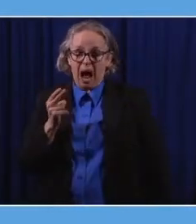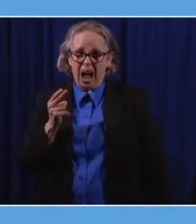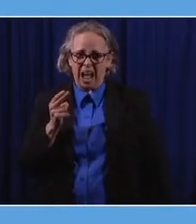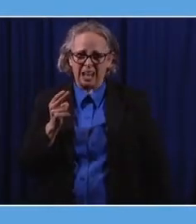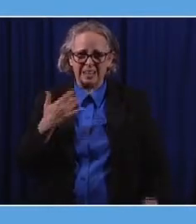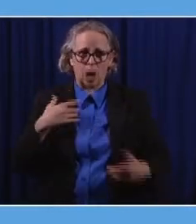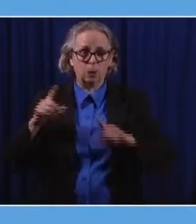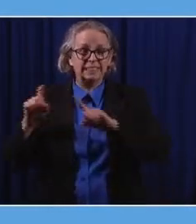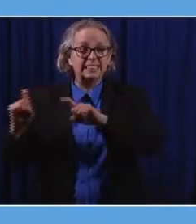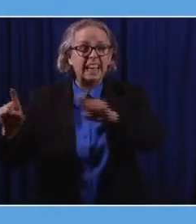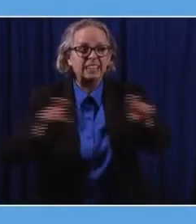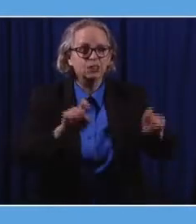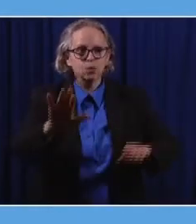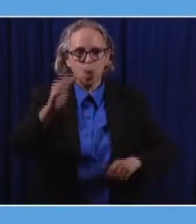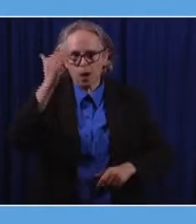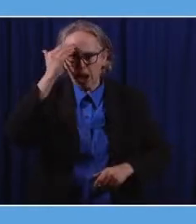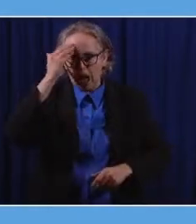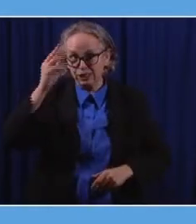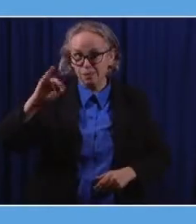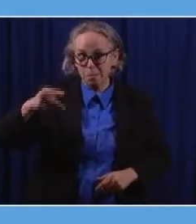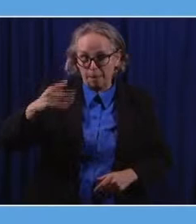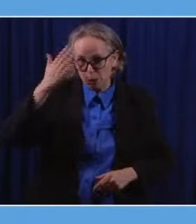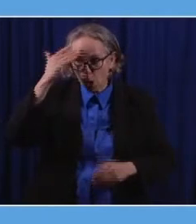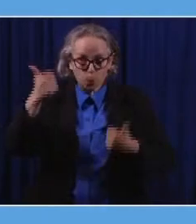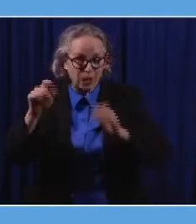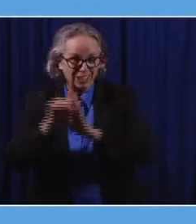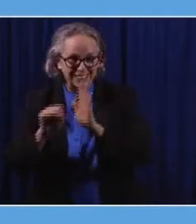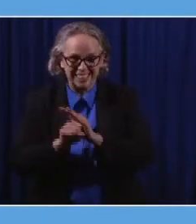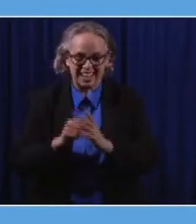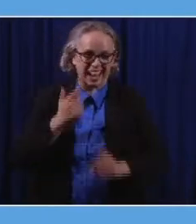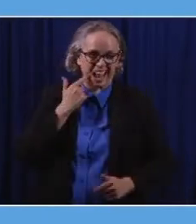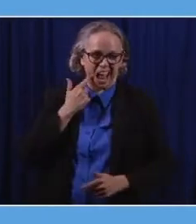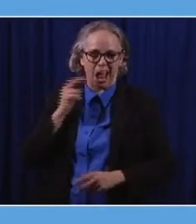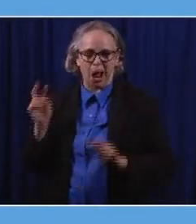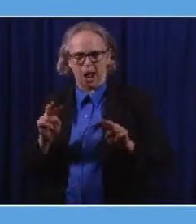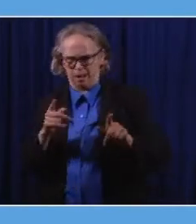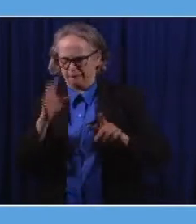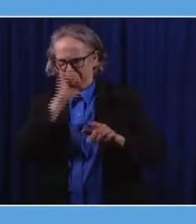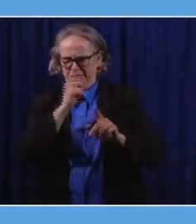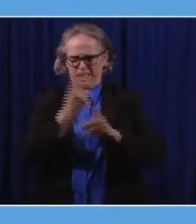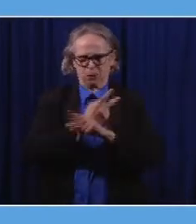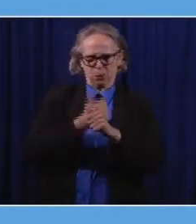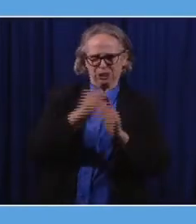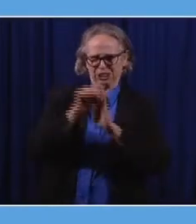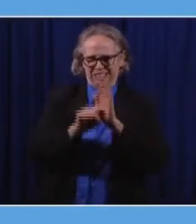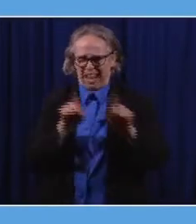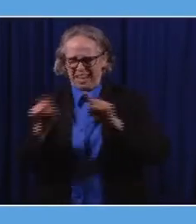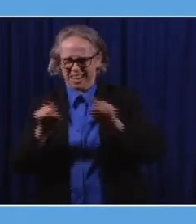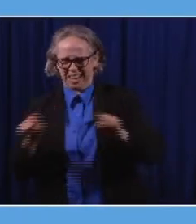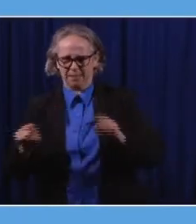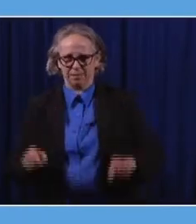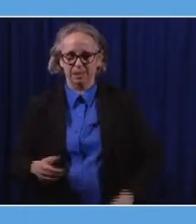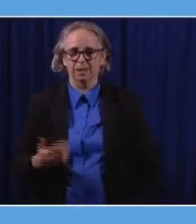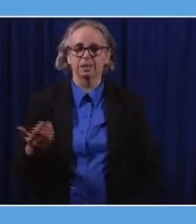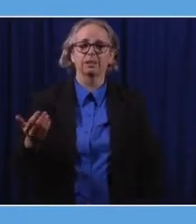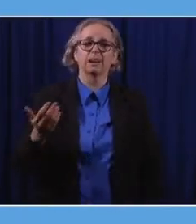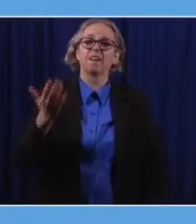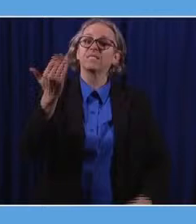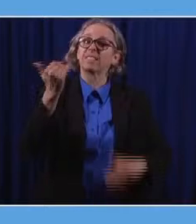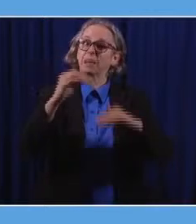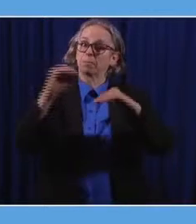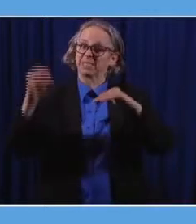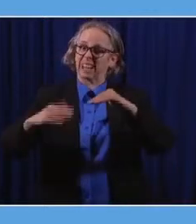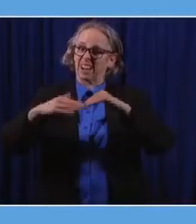map judgment is here. But these are the states that have over 15%